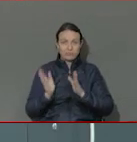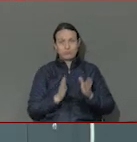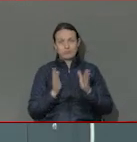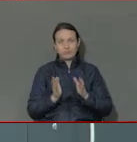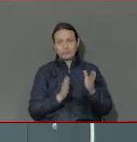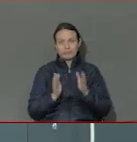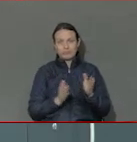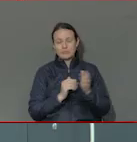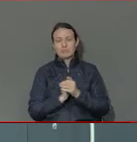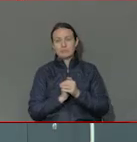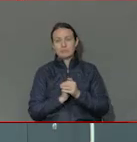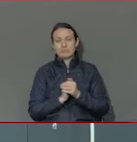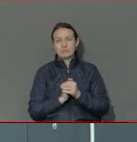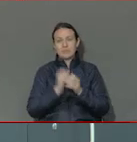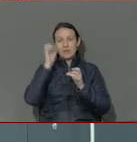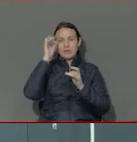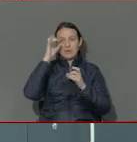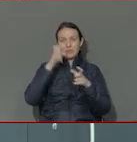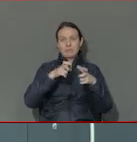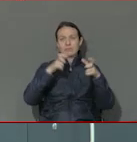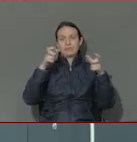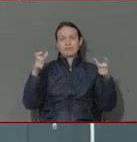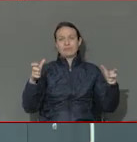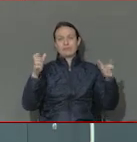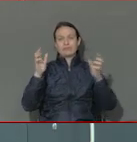and process large amount of